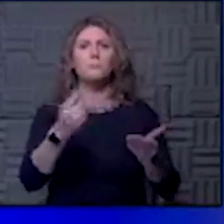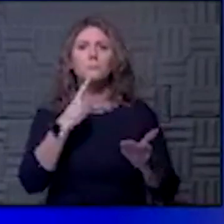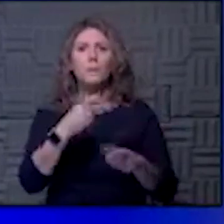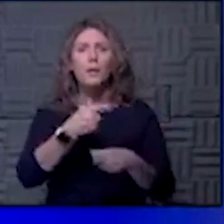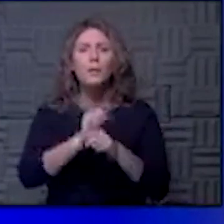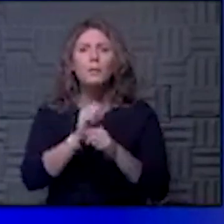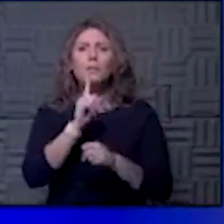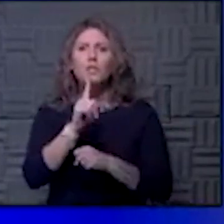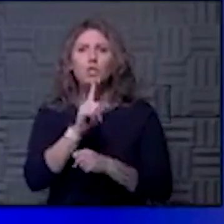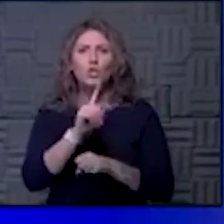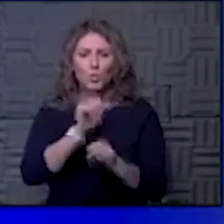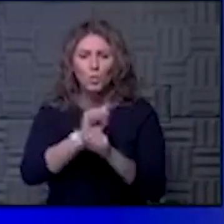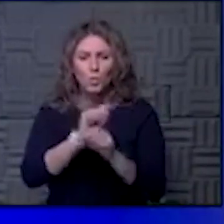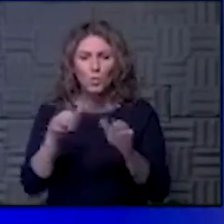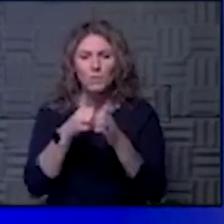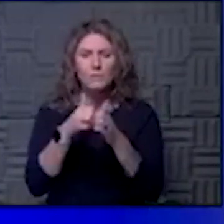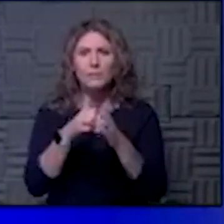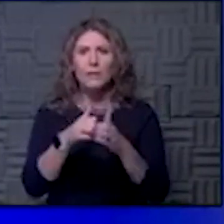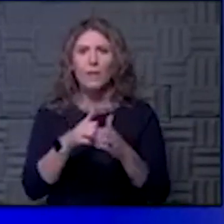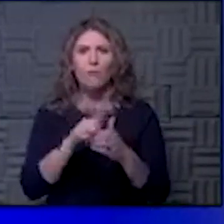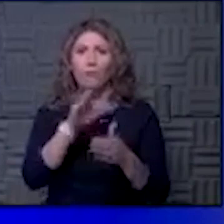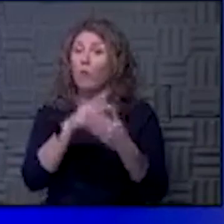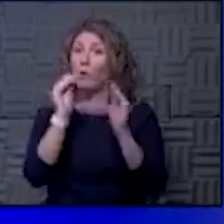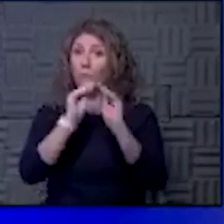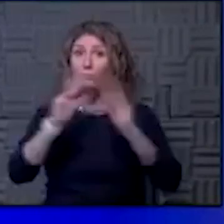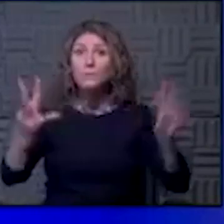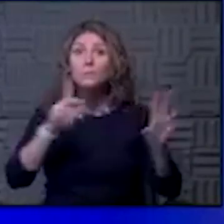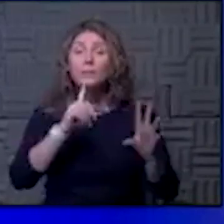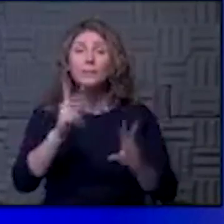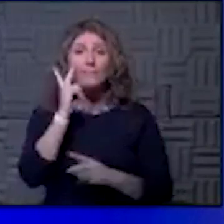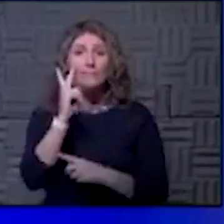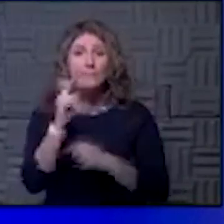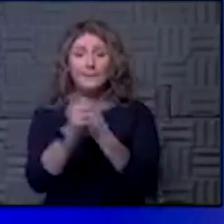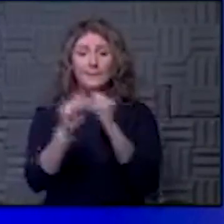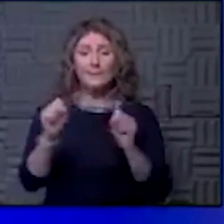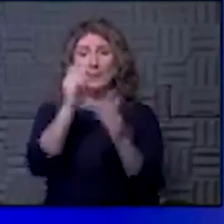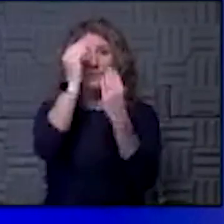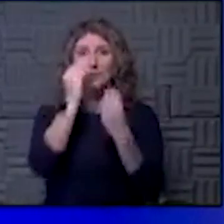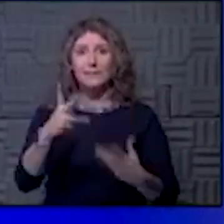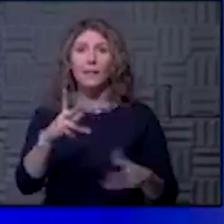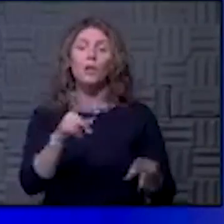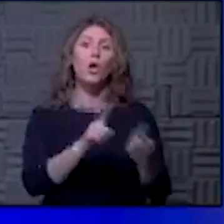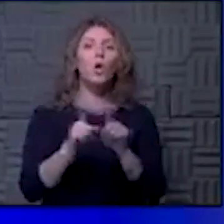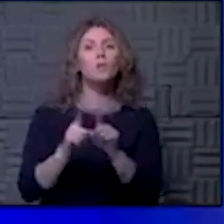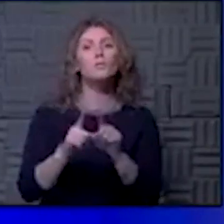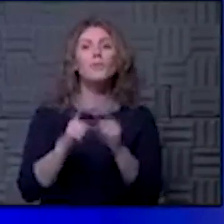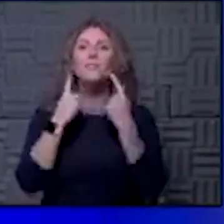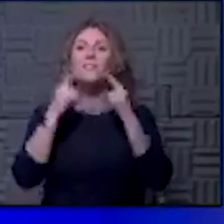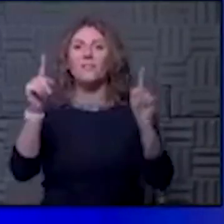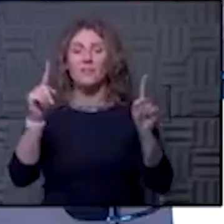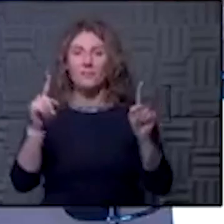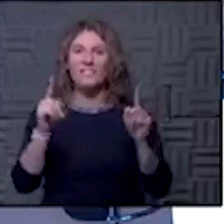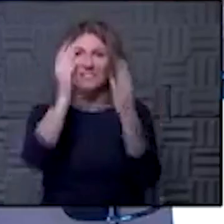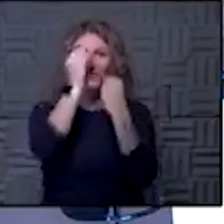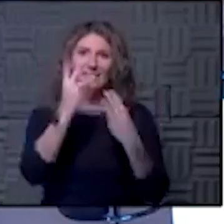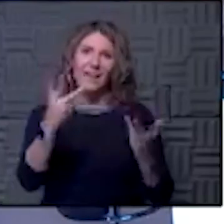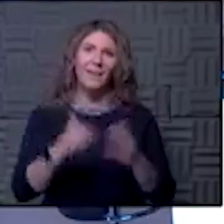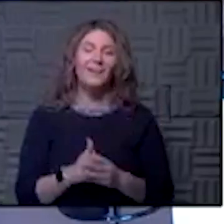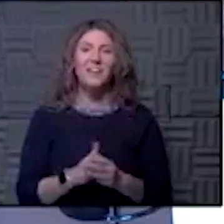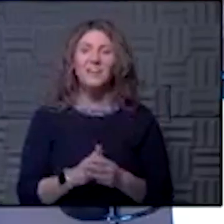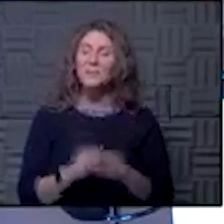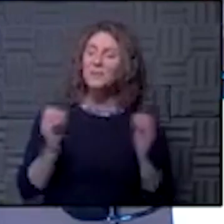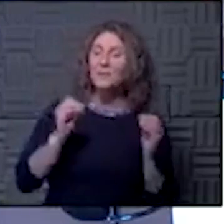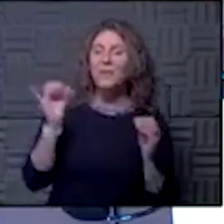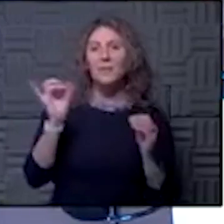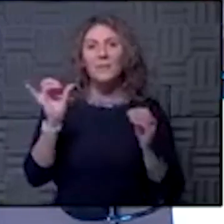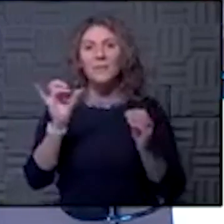that those items are transparent so people can see the safety data as well as the efficacy data as well. Nothing like published data to humble